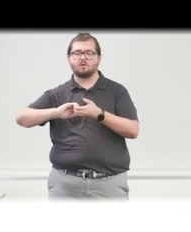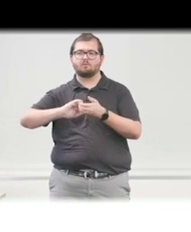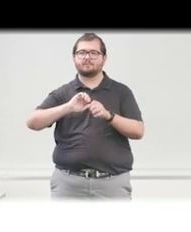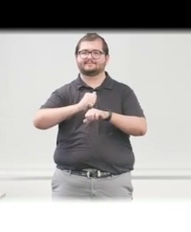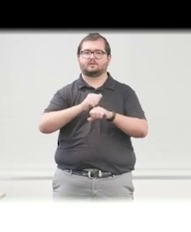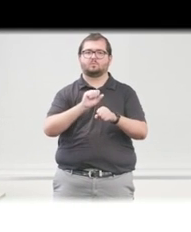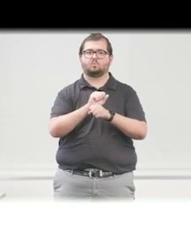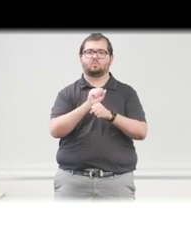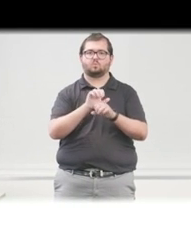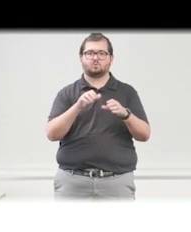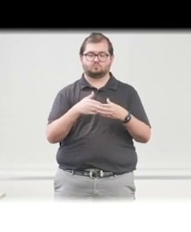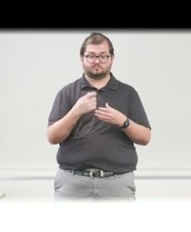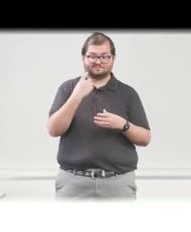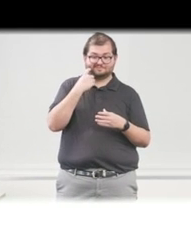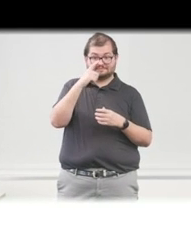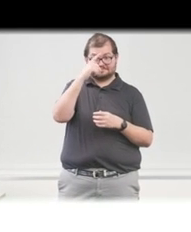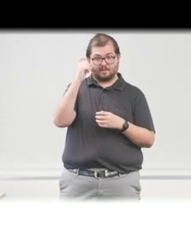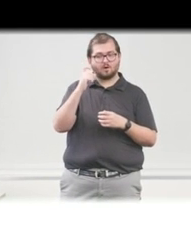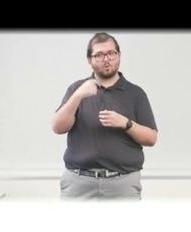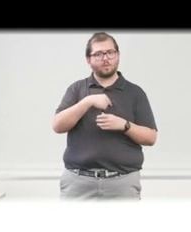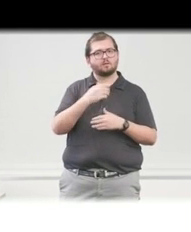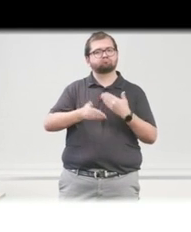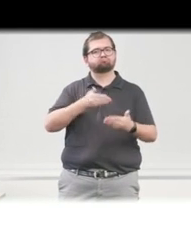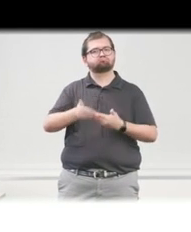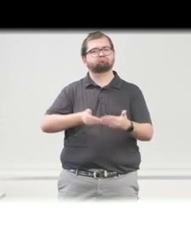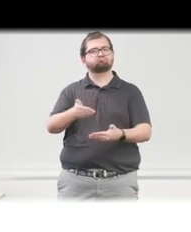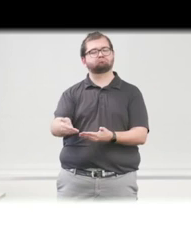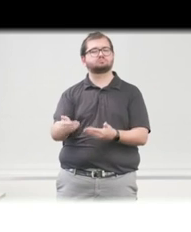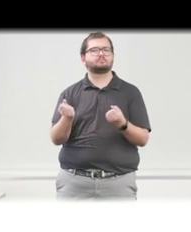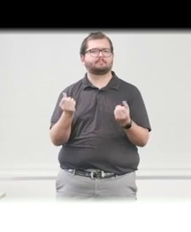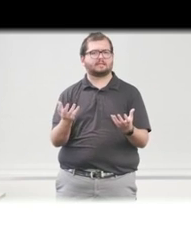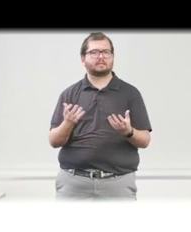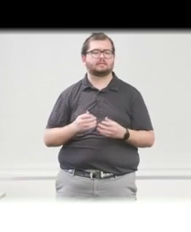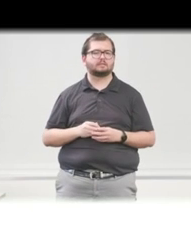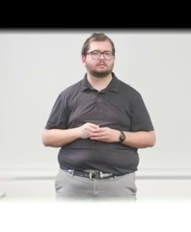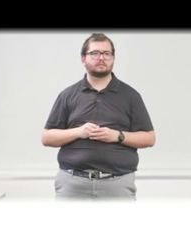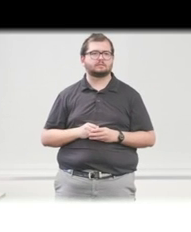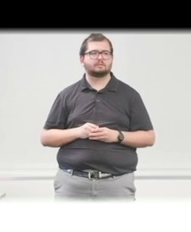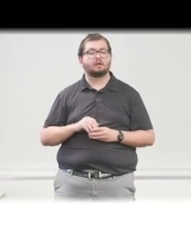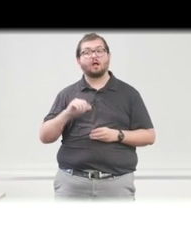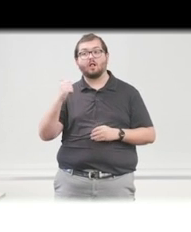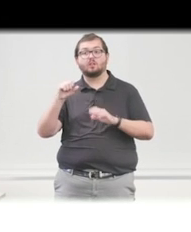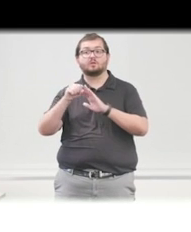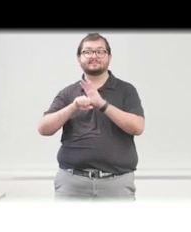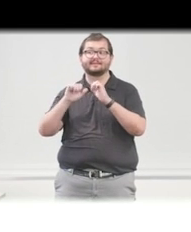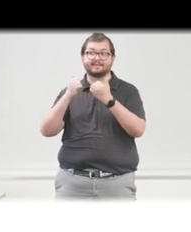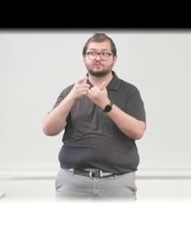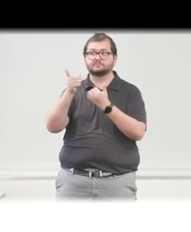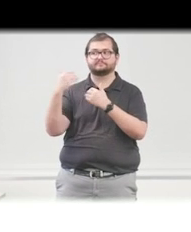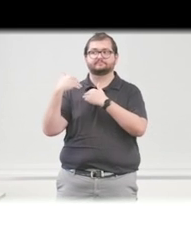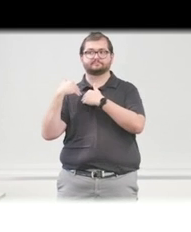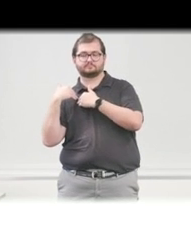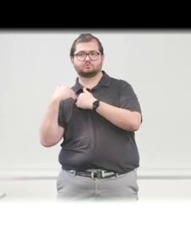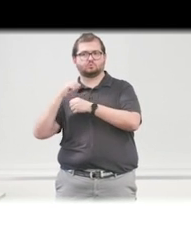so this summer we worked through quite a bit of those activities, and the other state agencies that were also tasked with work